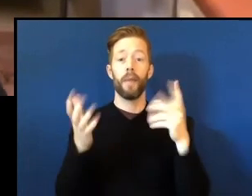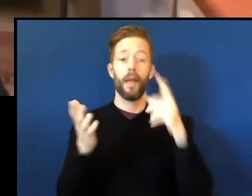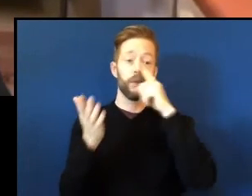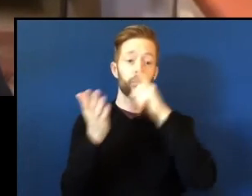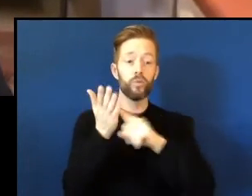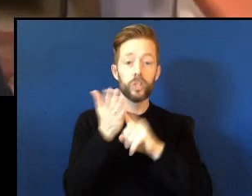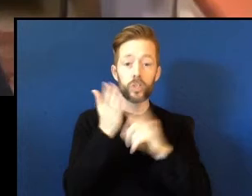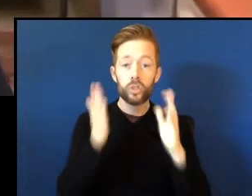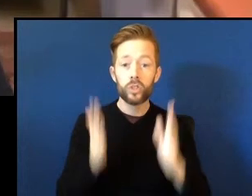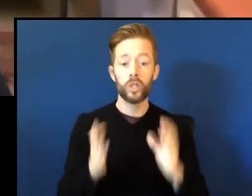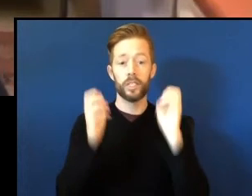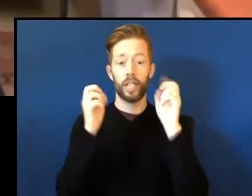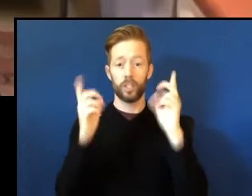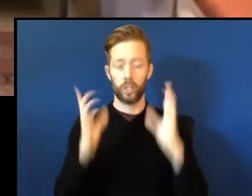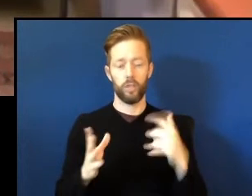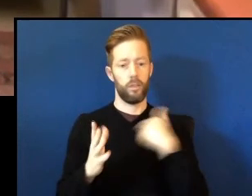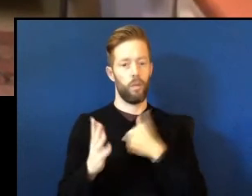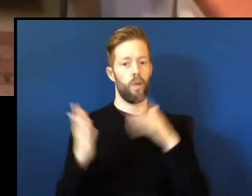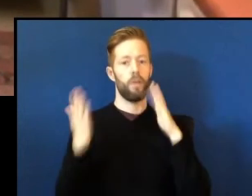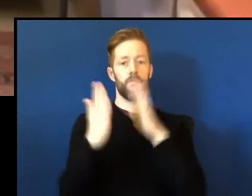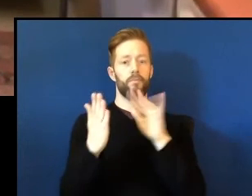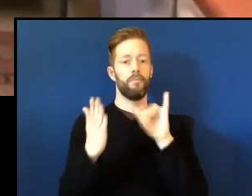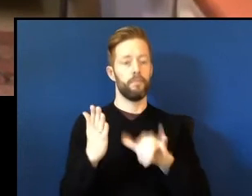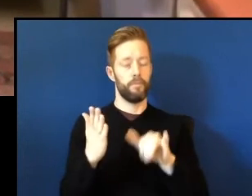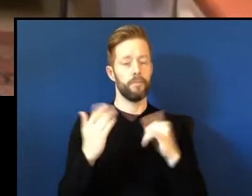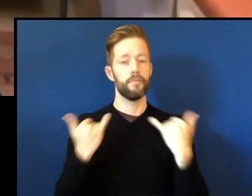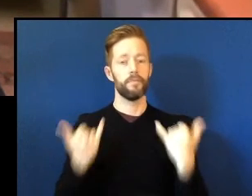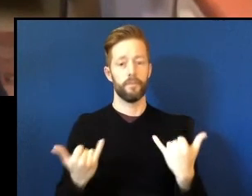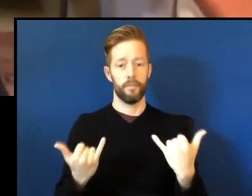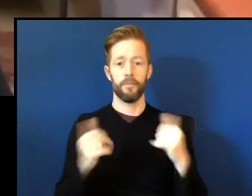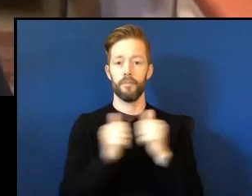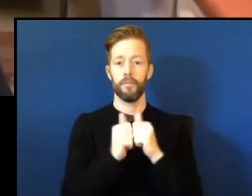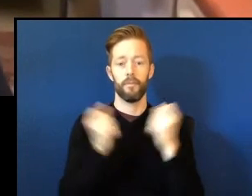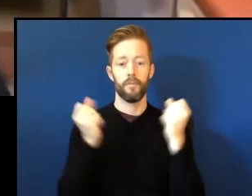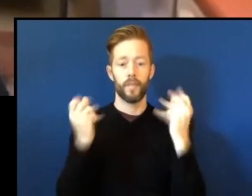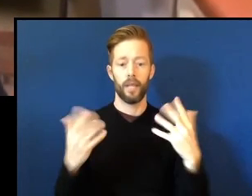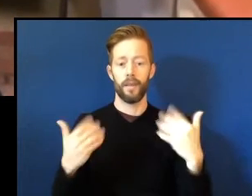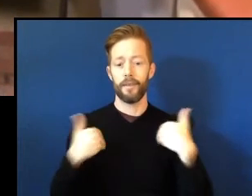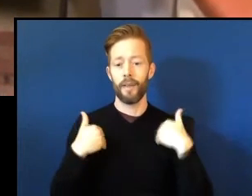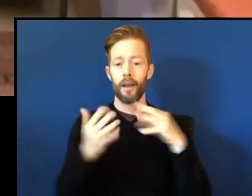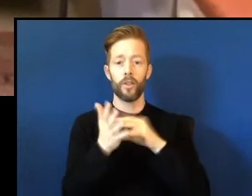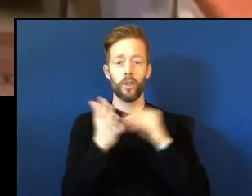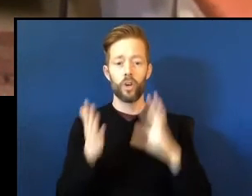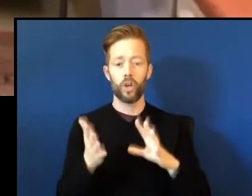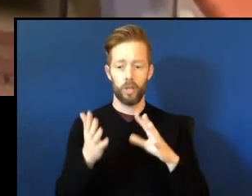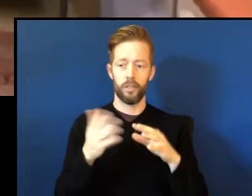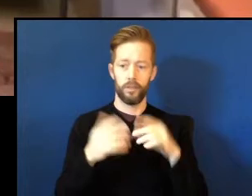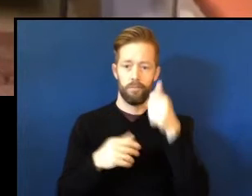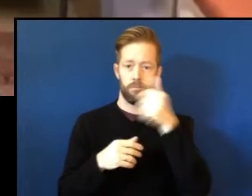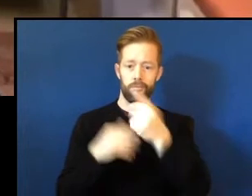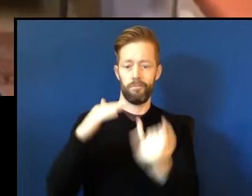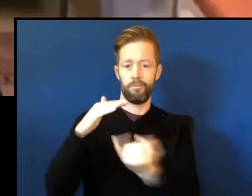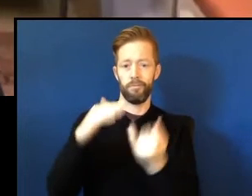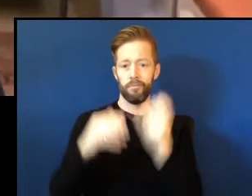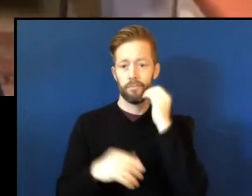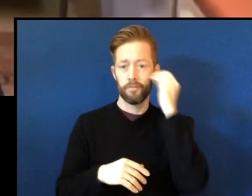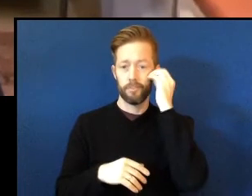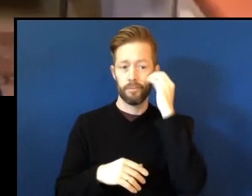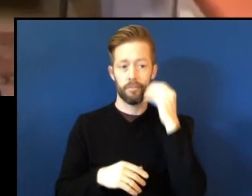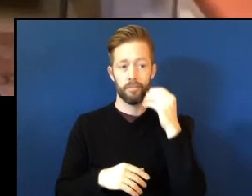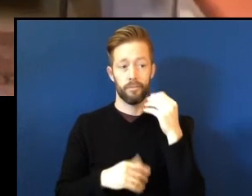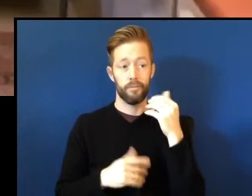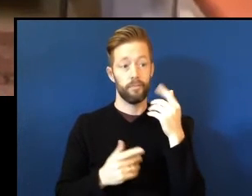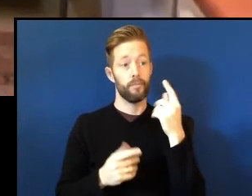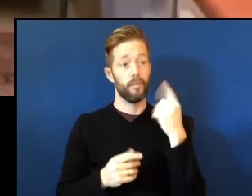and educators are facing right now, of course, with a lot of young learners being at home. And I'm not sure there's one good